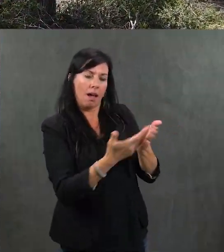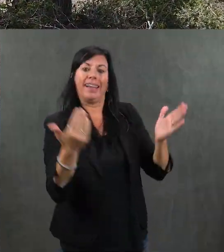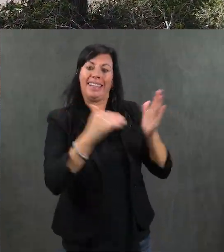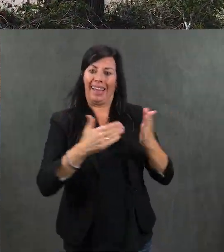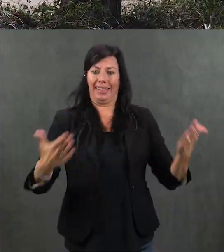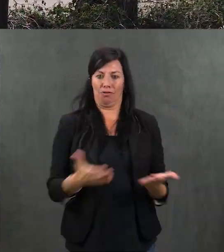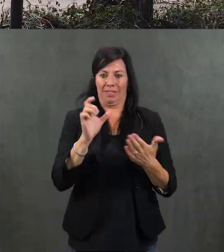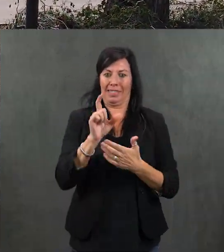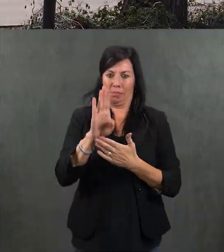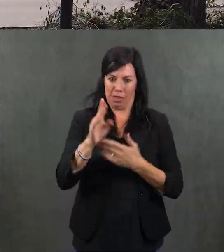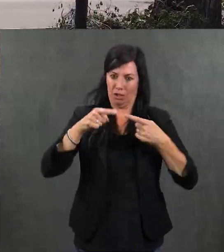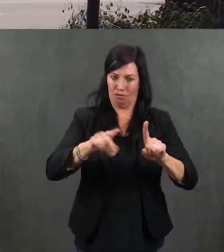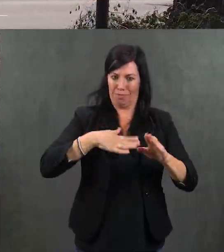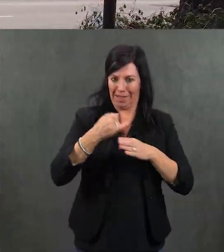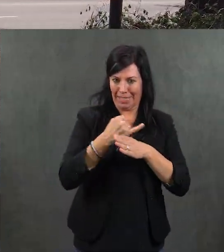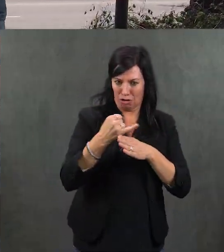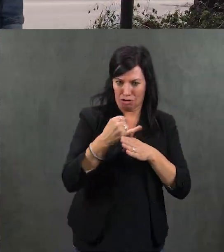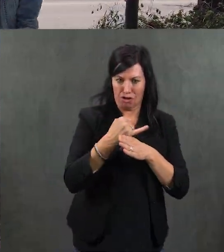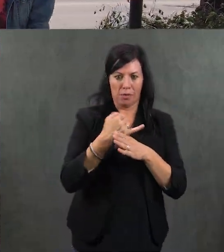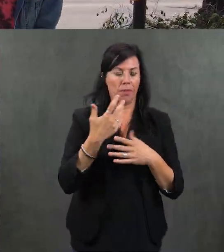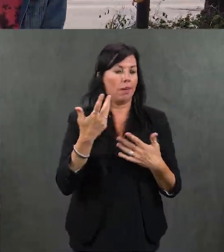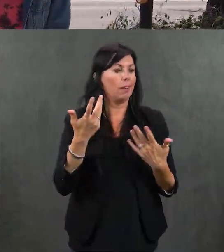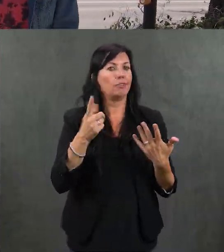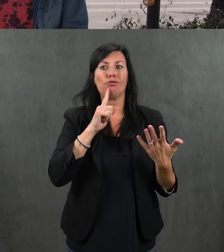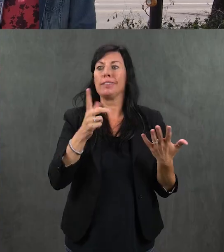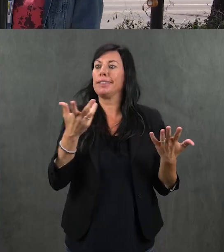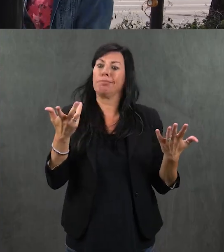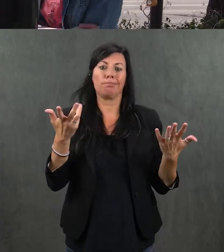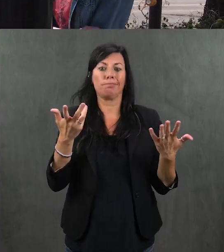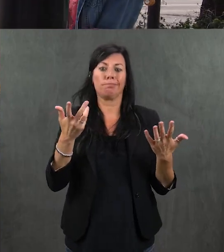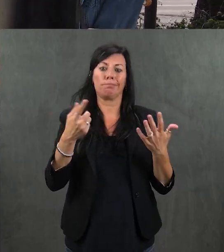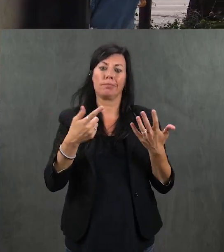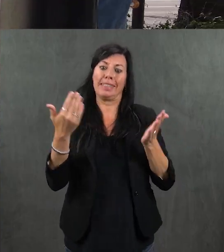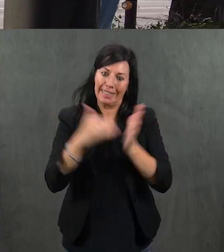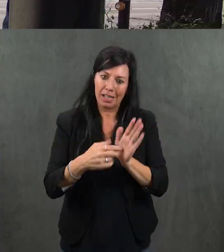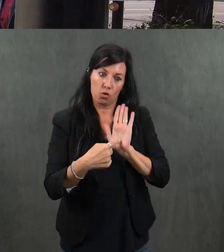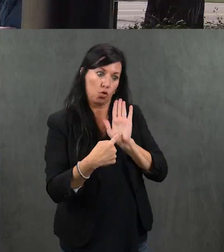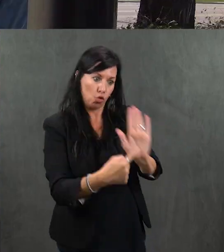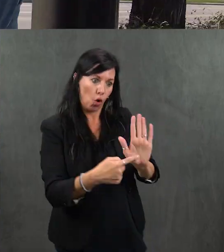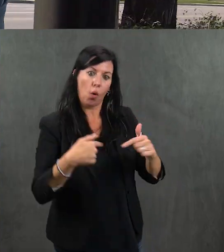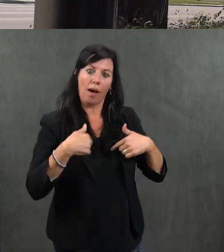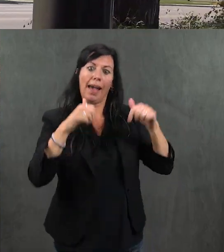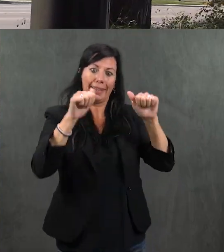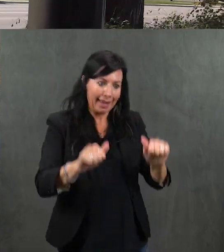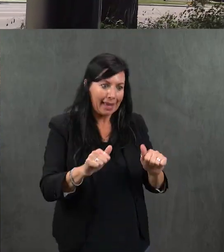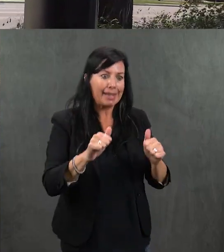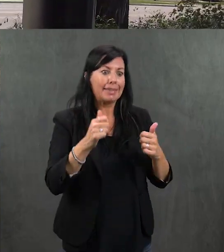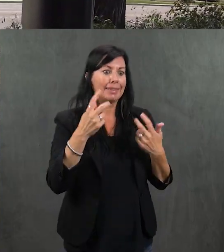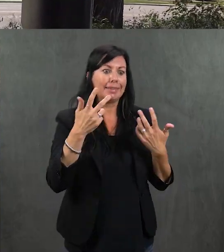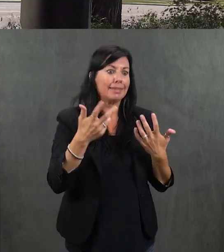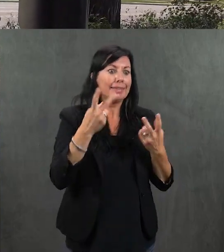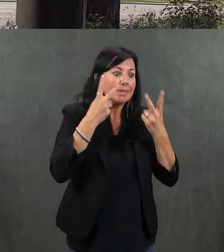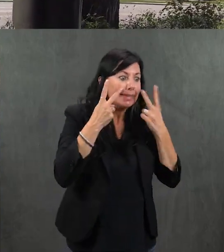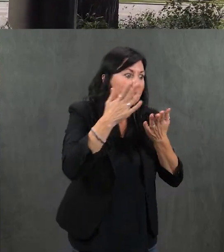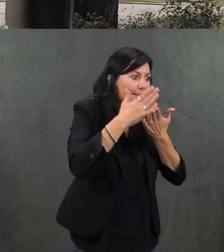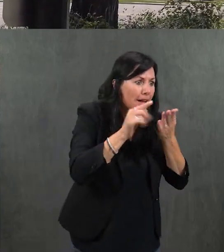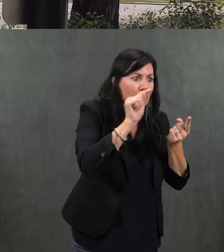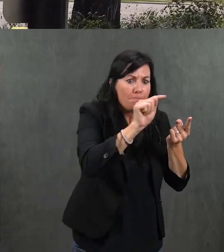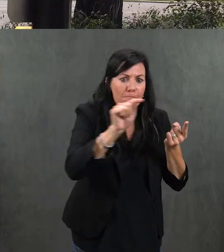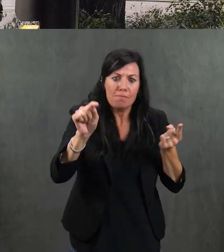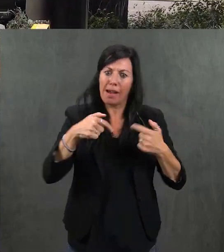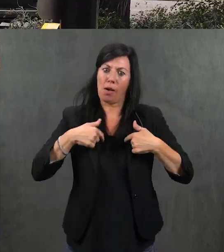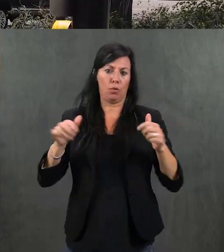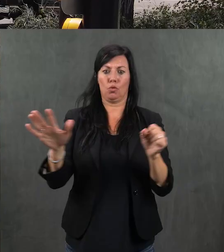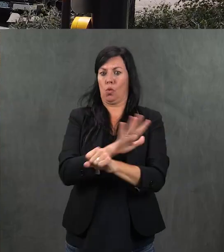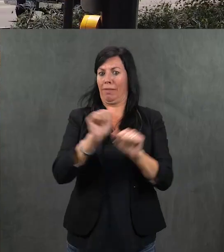CSDB, I felt like I had to do the same, and throughout the internship to really just show how much I could see and that I was totally capable